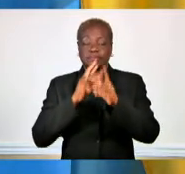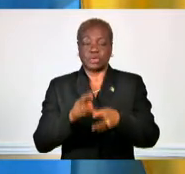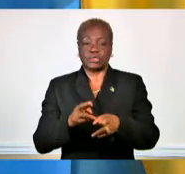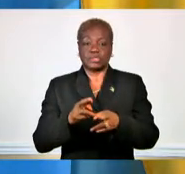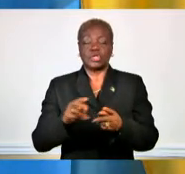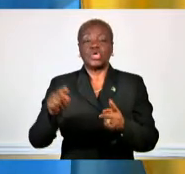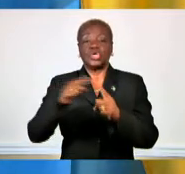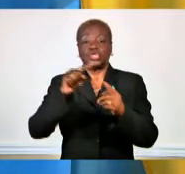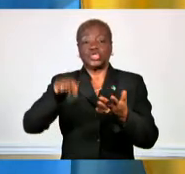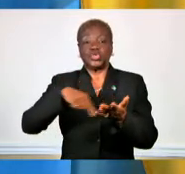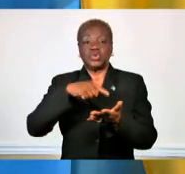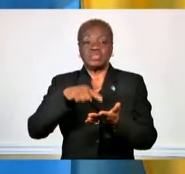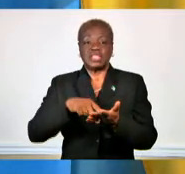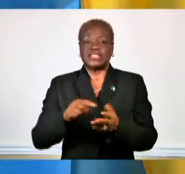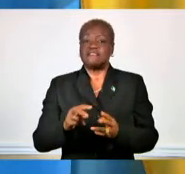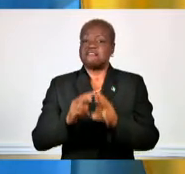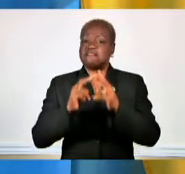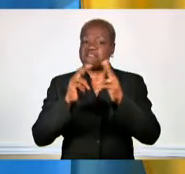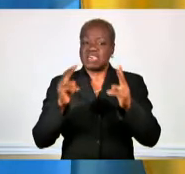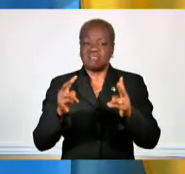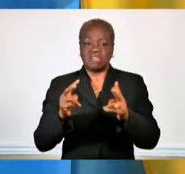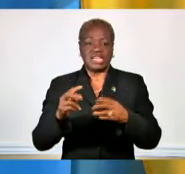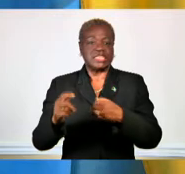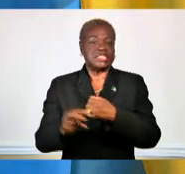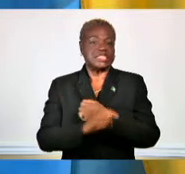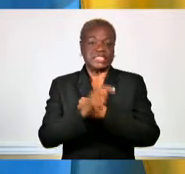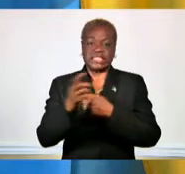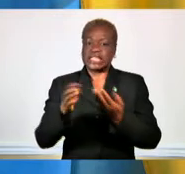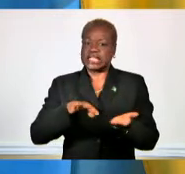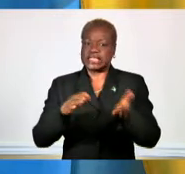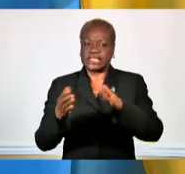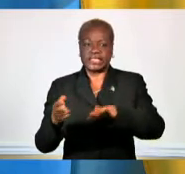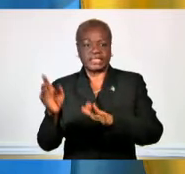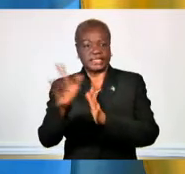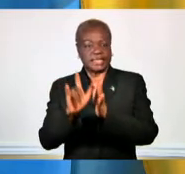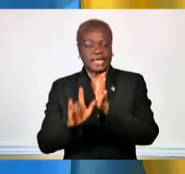this very contagious and deadly virus.